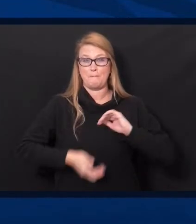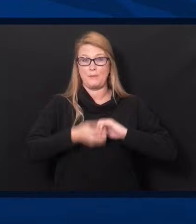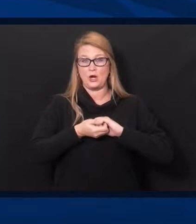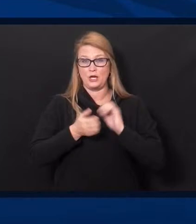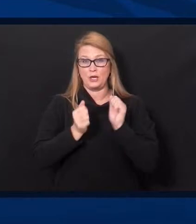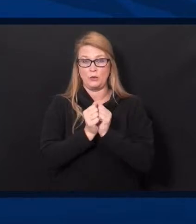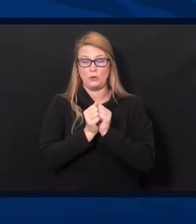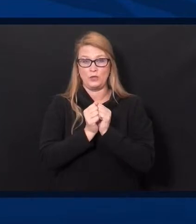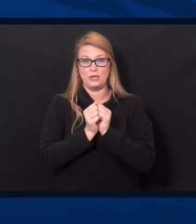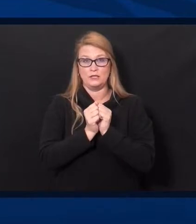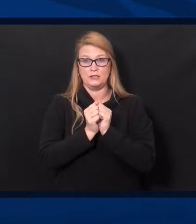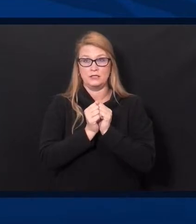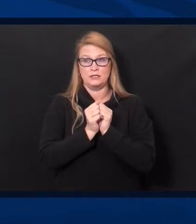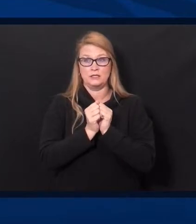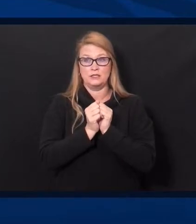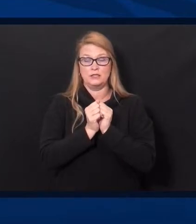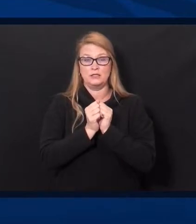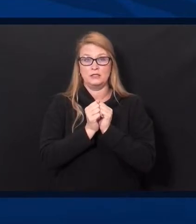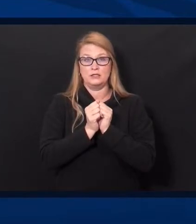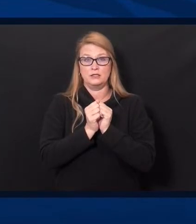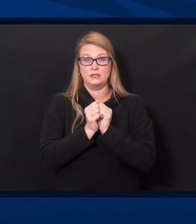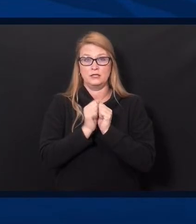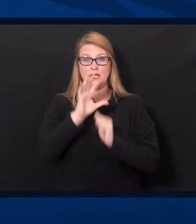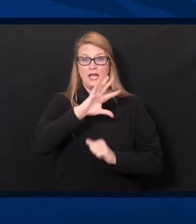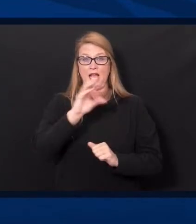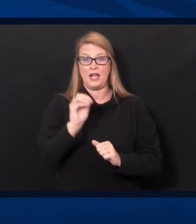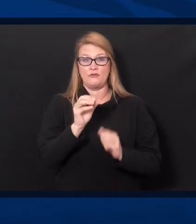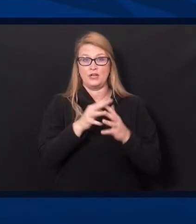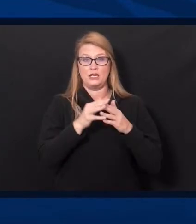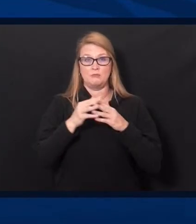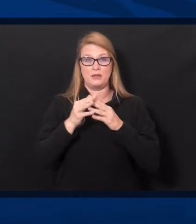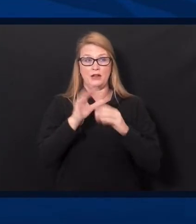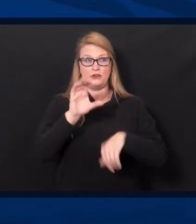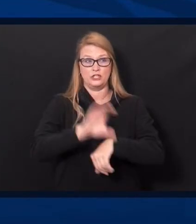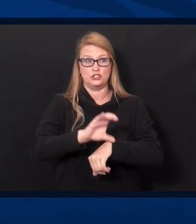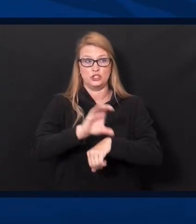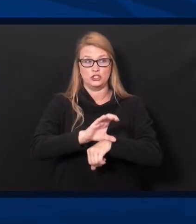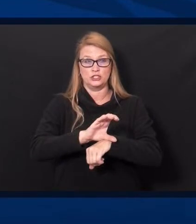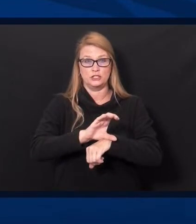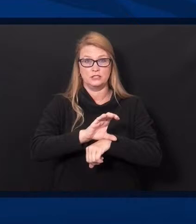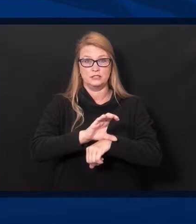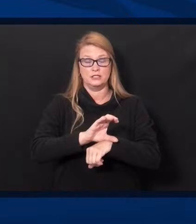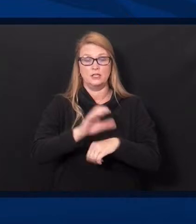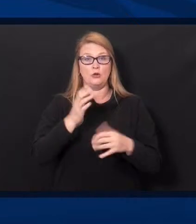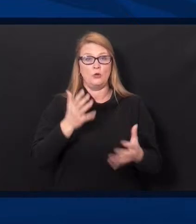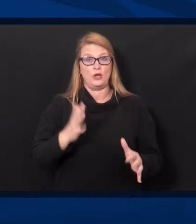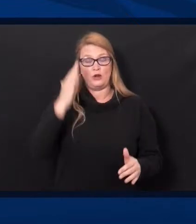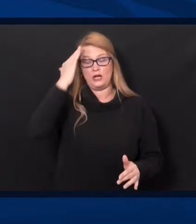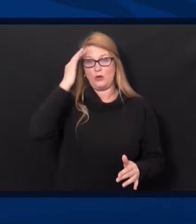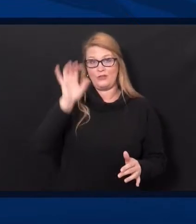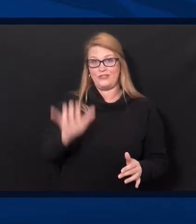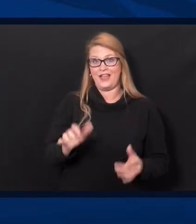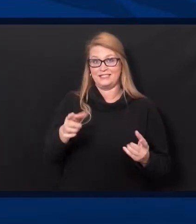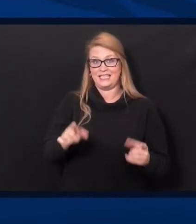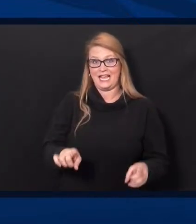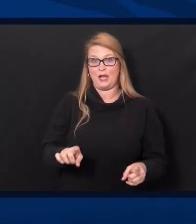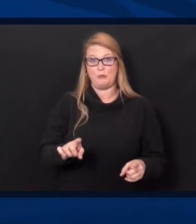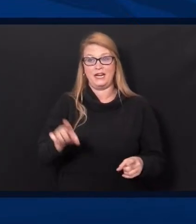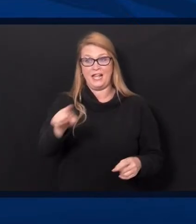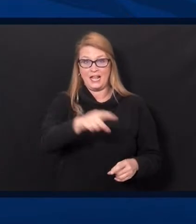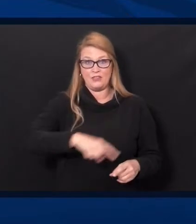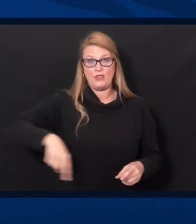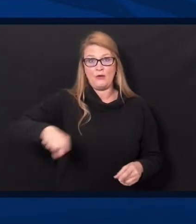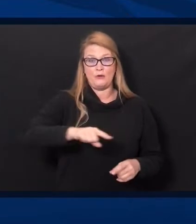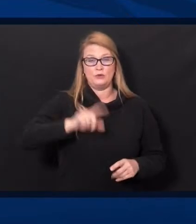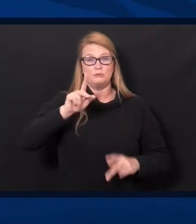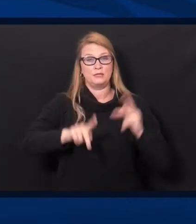the Partnership of African American Churches. So we know that is going on. You're working with those folks.